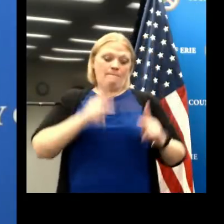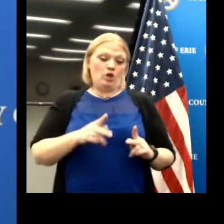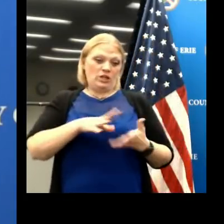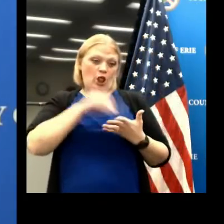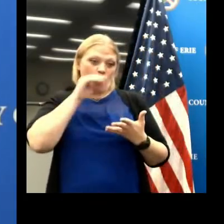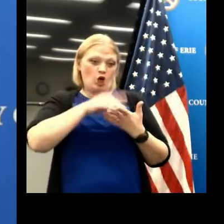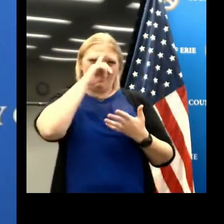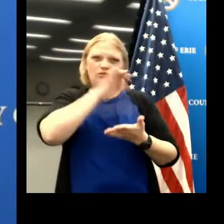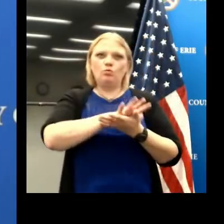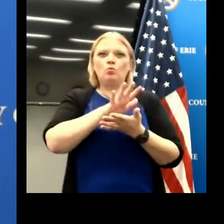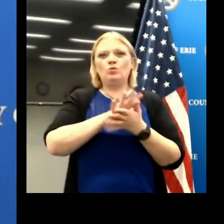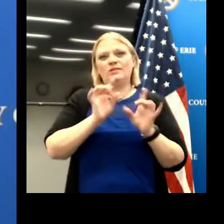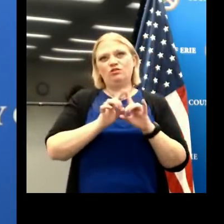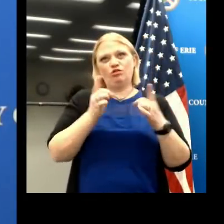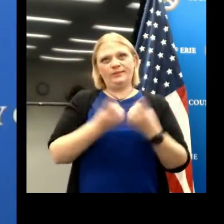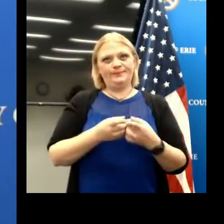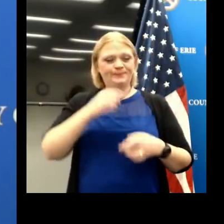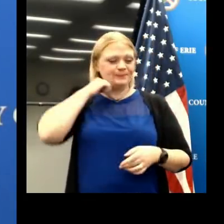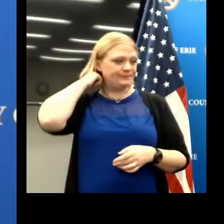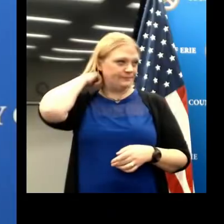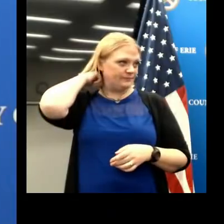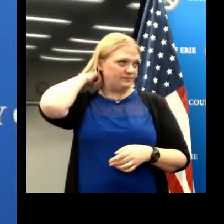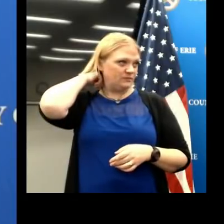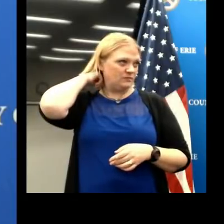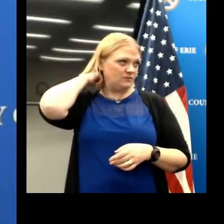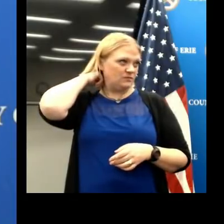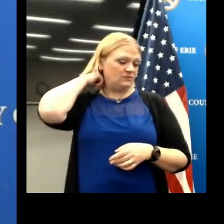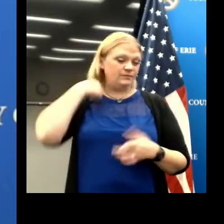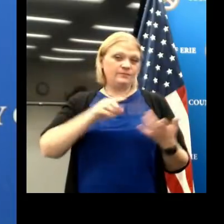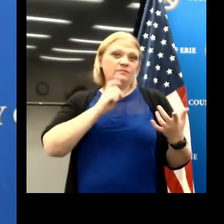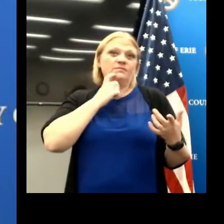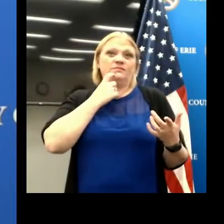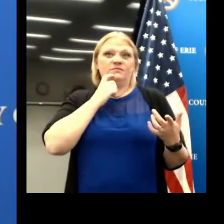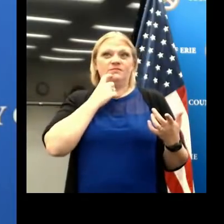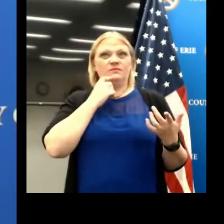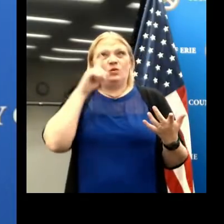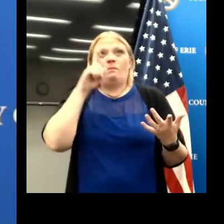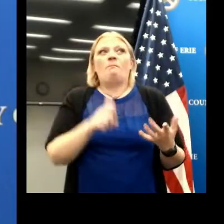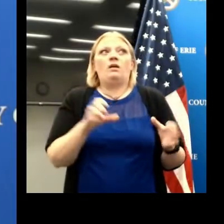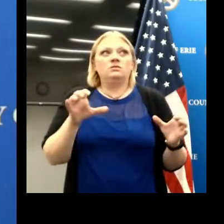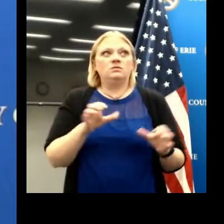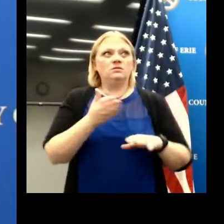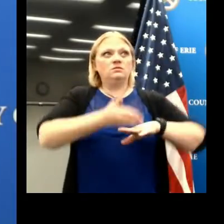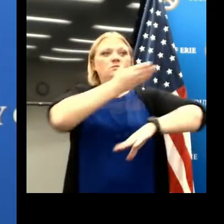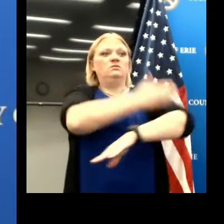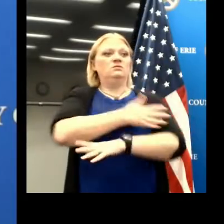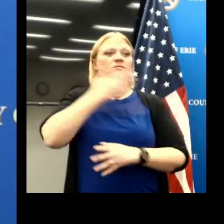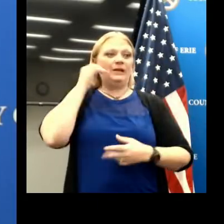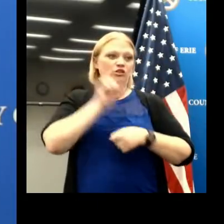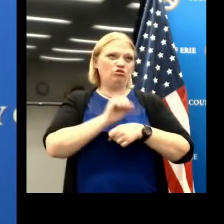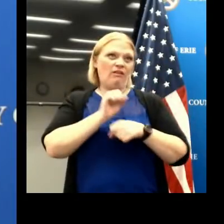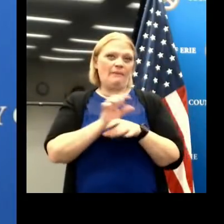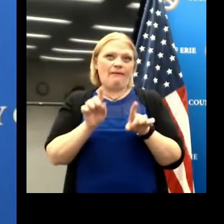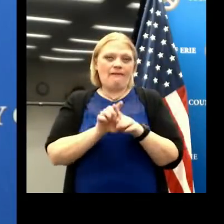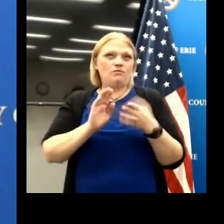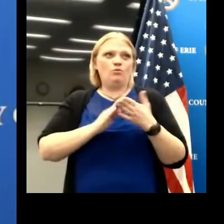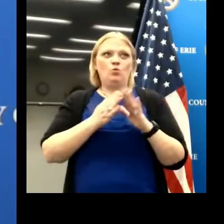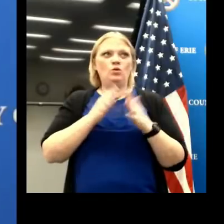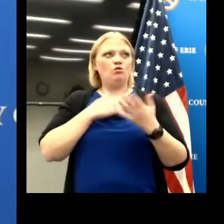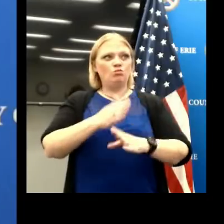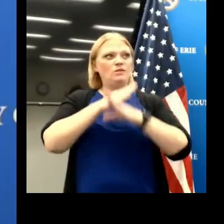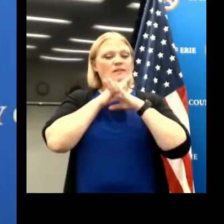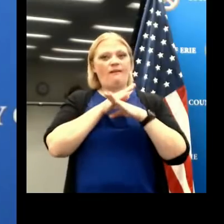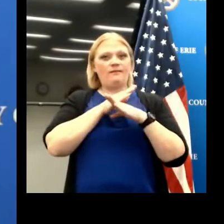district, folks. This is serious. We need to do a better job as a community to protect our fellow